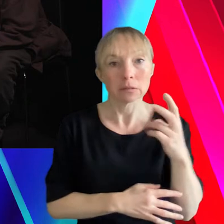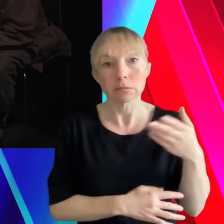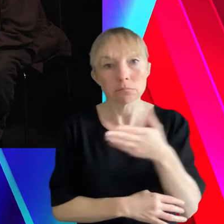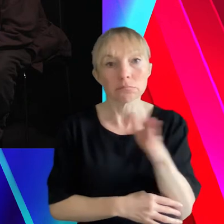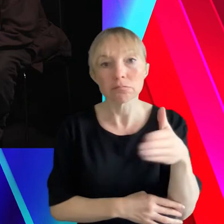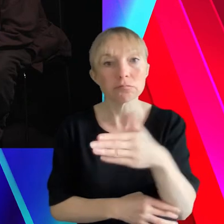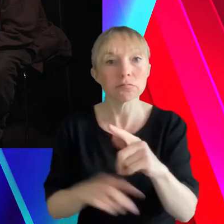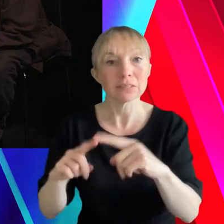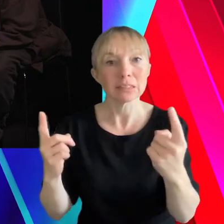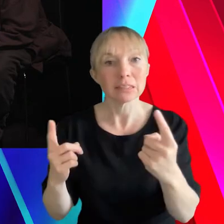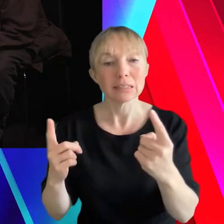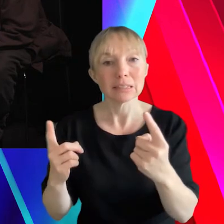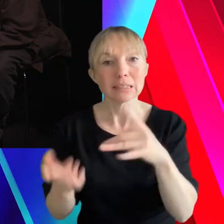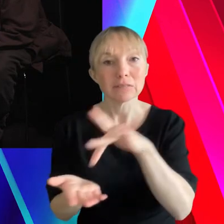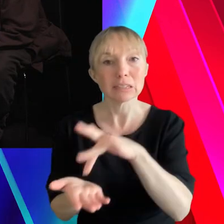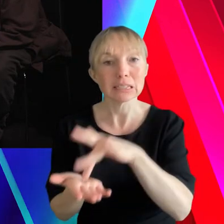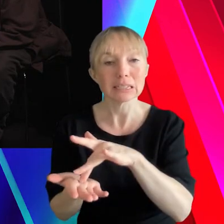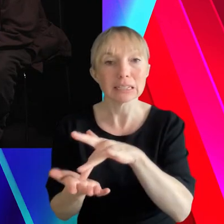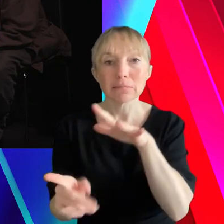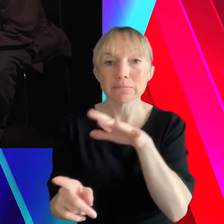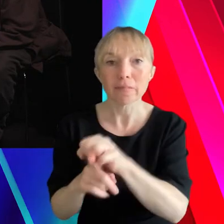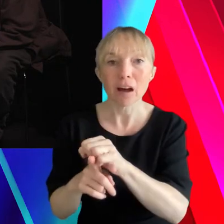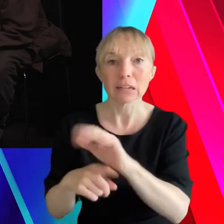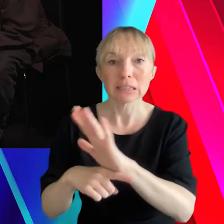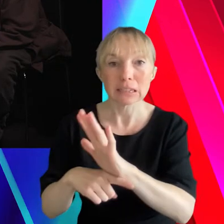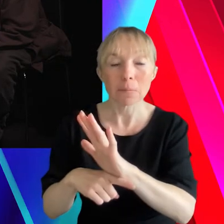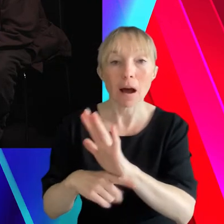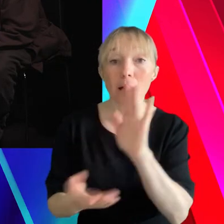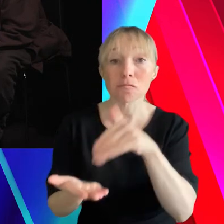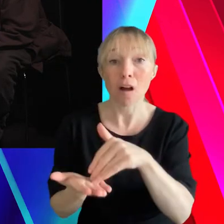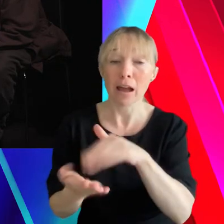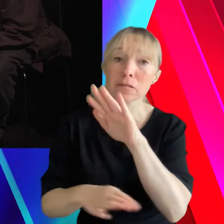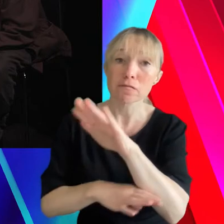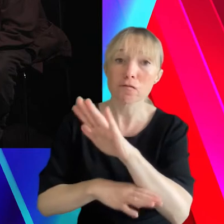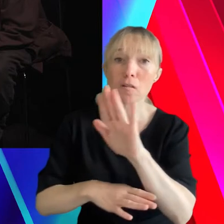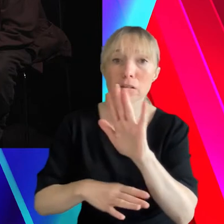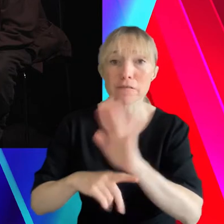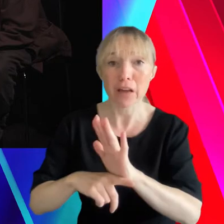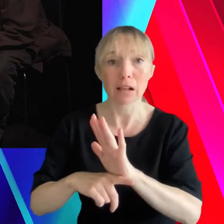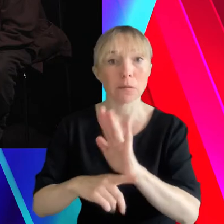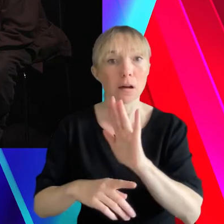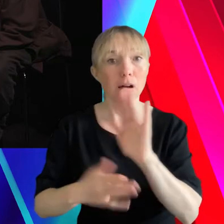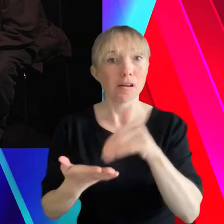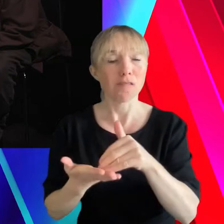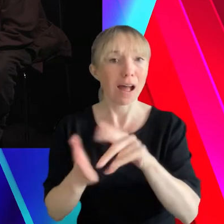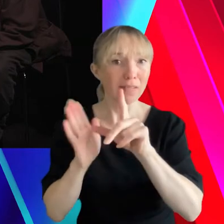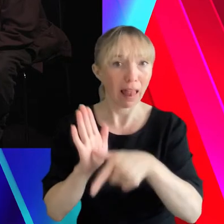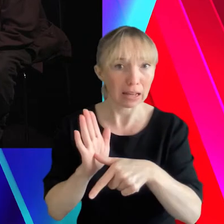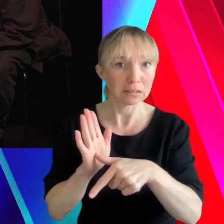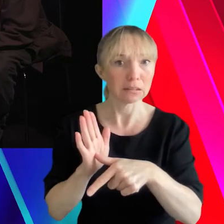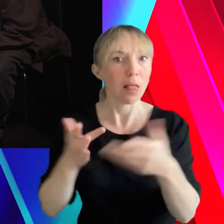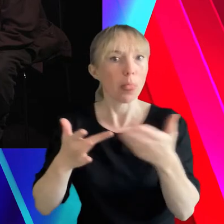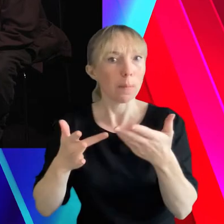city to find a film theater. And we arrived, it was a foreign movie, and we arrived in the middle of the film. And we